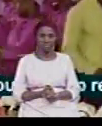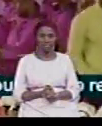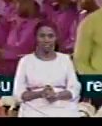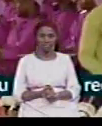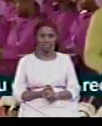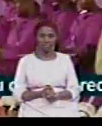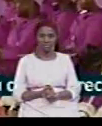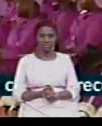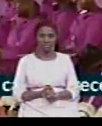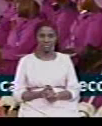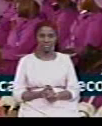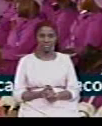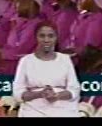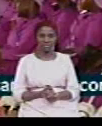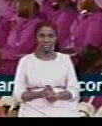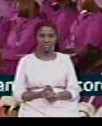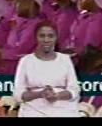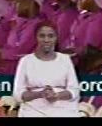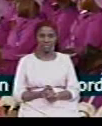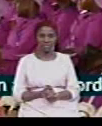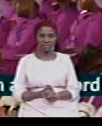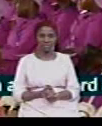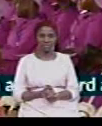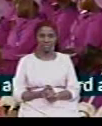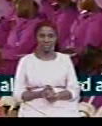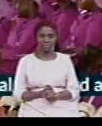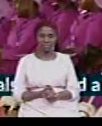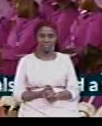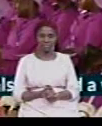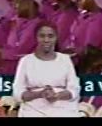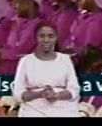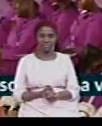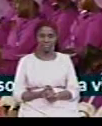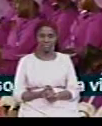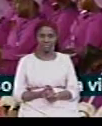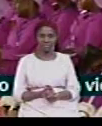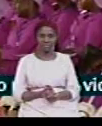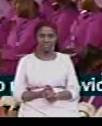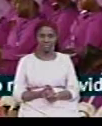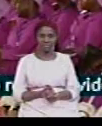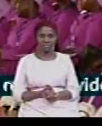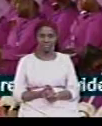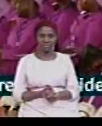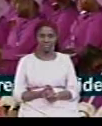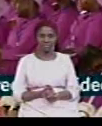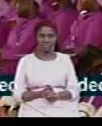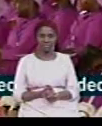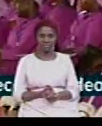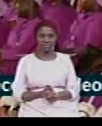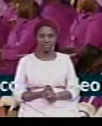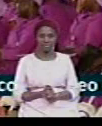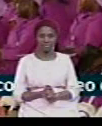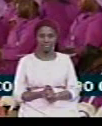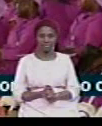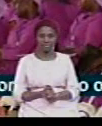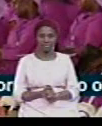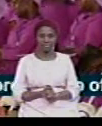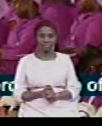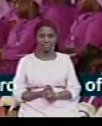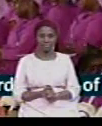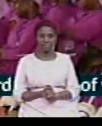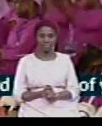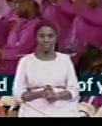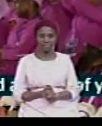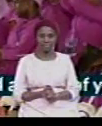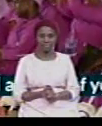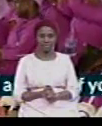I shem with ye as ye nano kwesia dano and or sru nyan kupo din in sakano and I are no echo no yani fa who dear